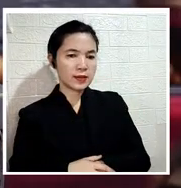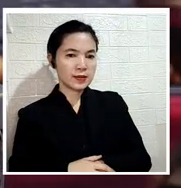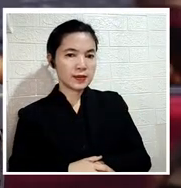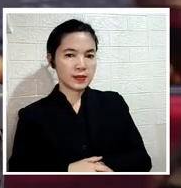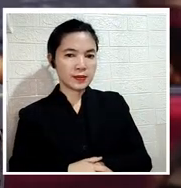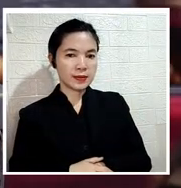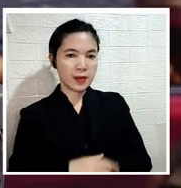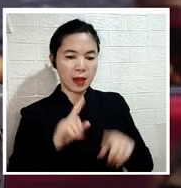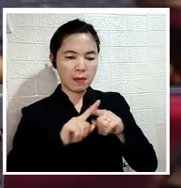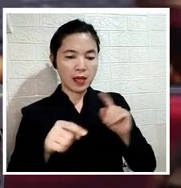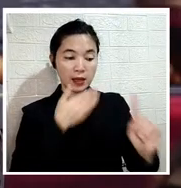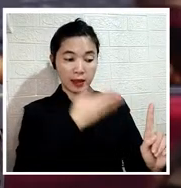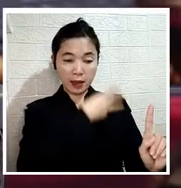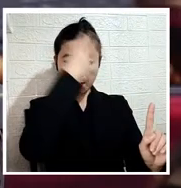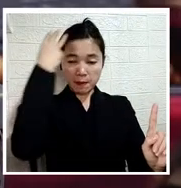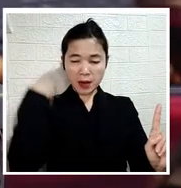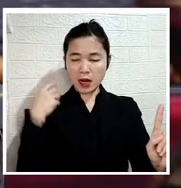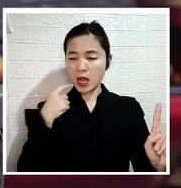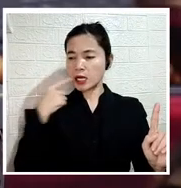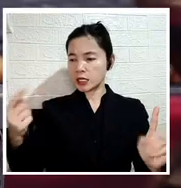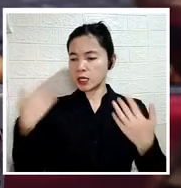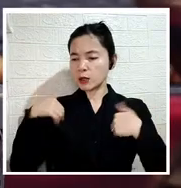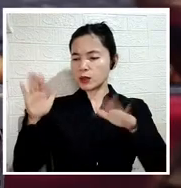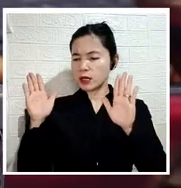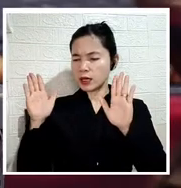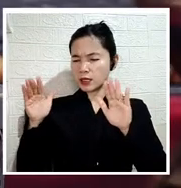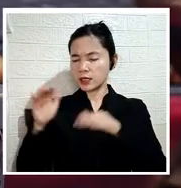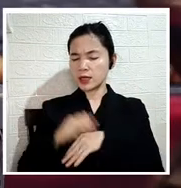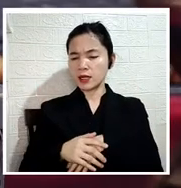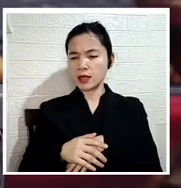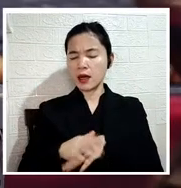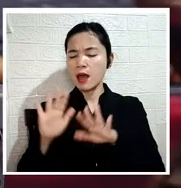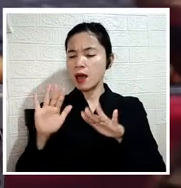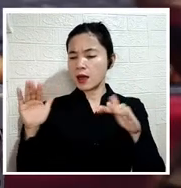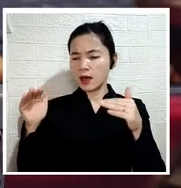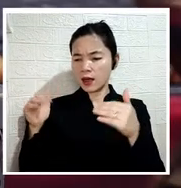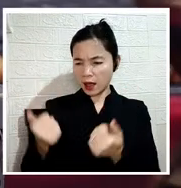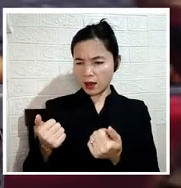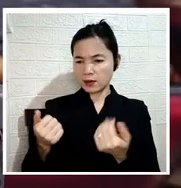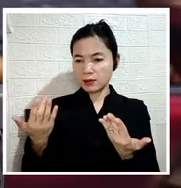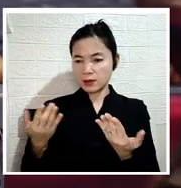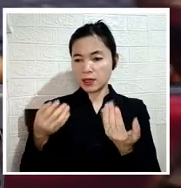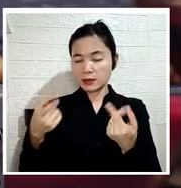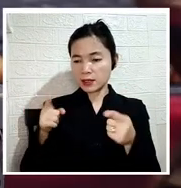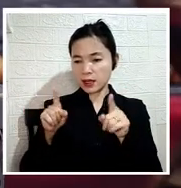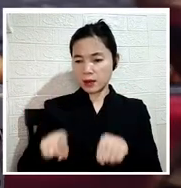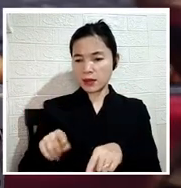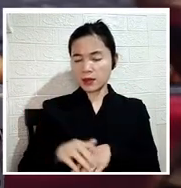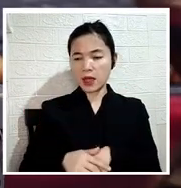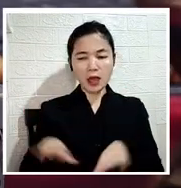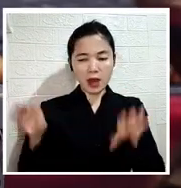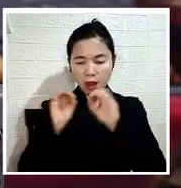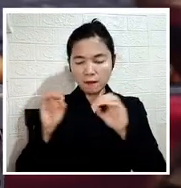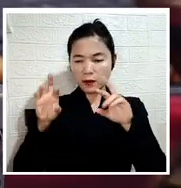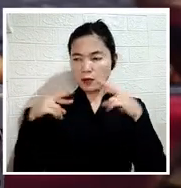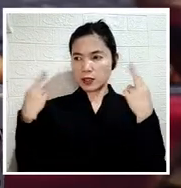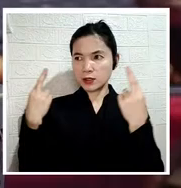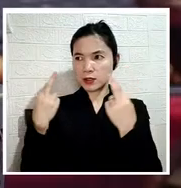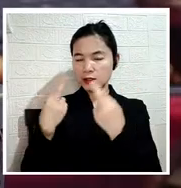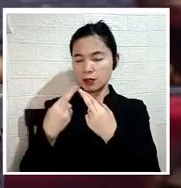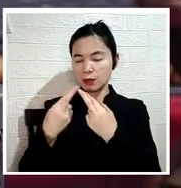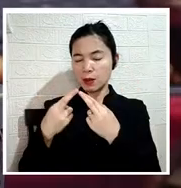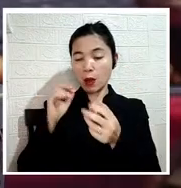Mary said to the angel, "How can this be, since I have no relations with a